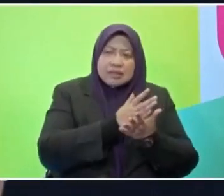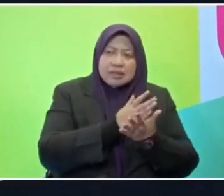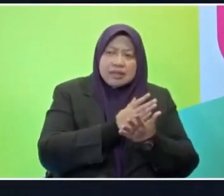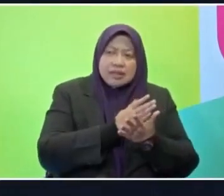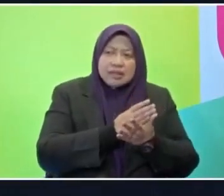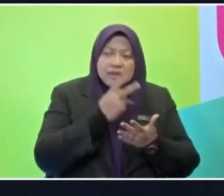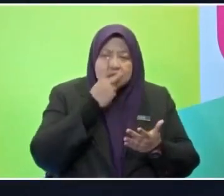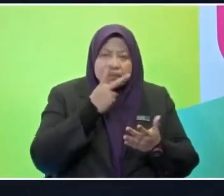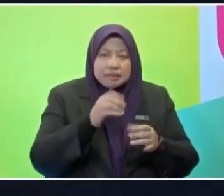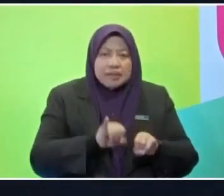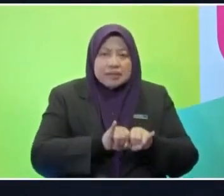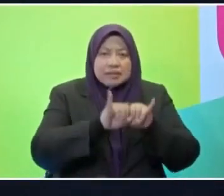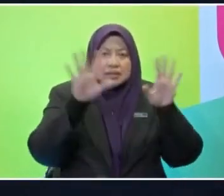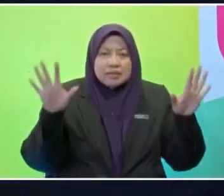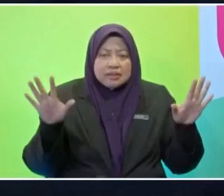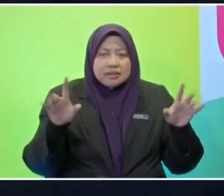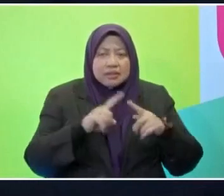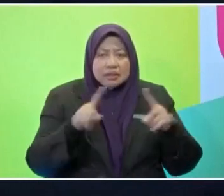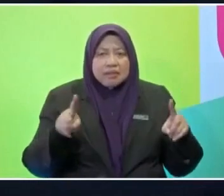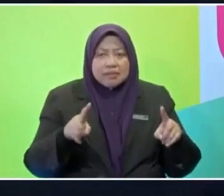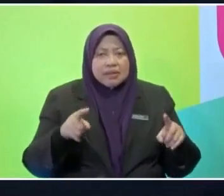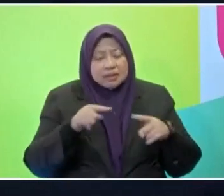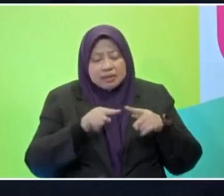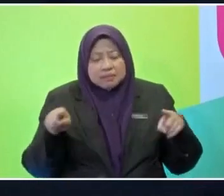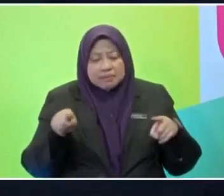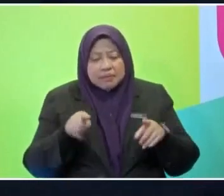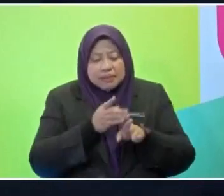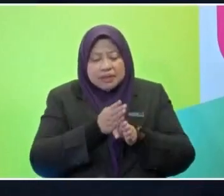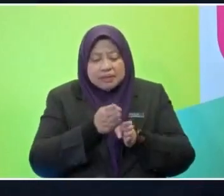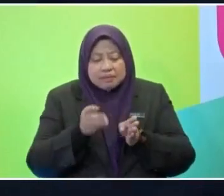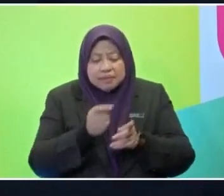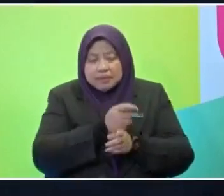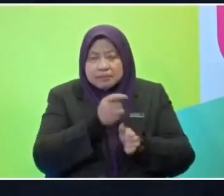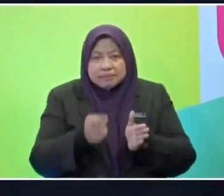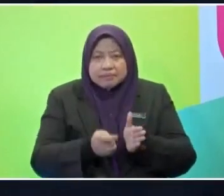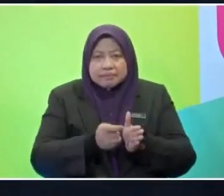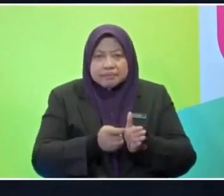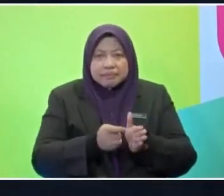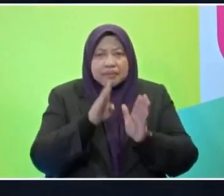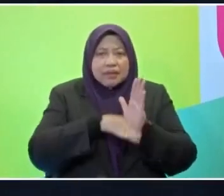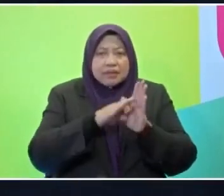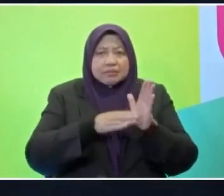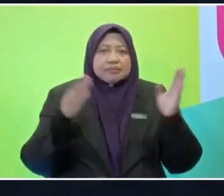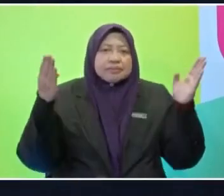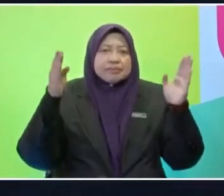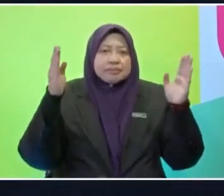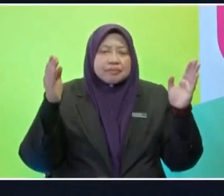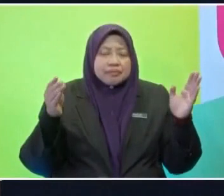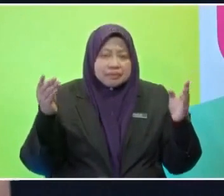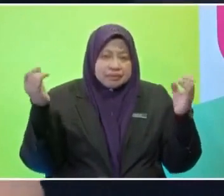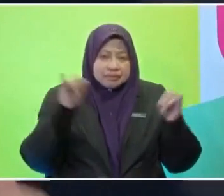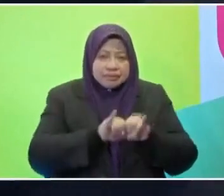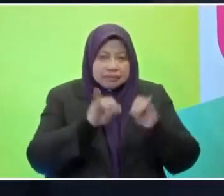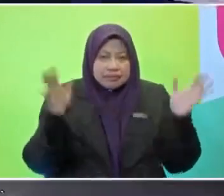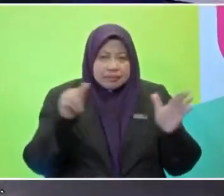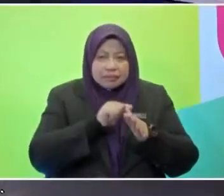Yes, I can see that, Mr. Quek. Yes. So this part is transparent. This part is translucent. All